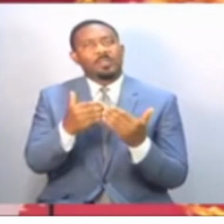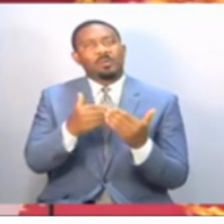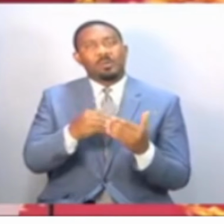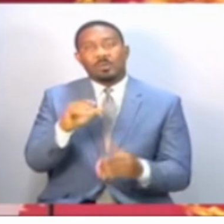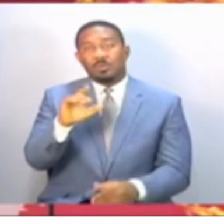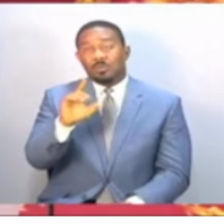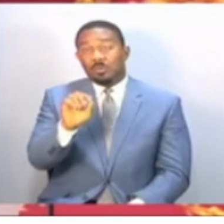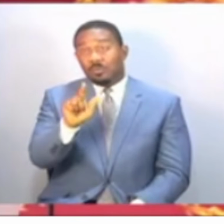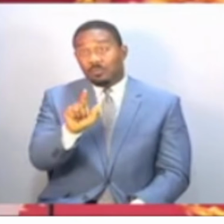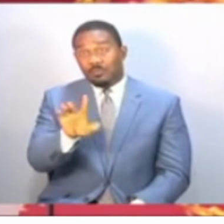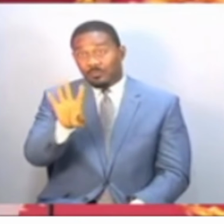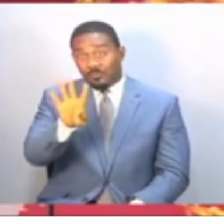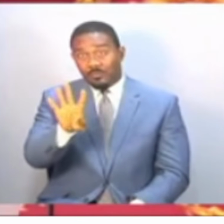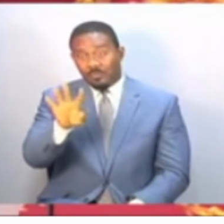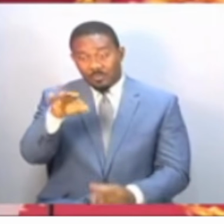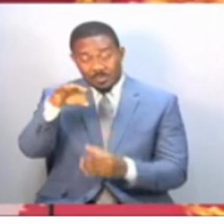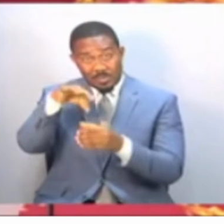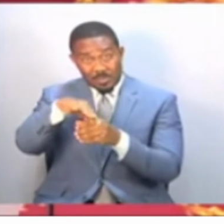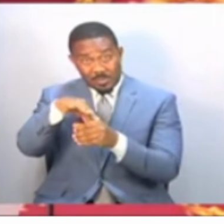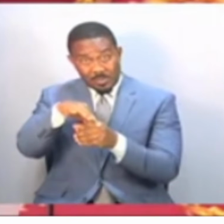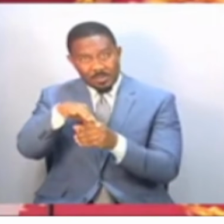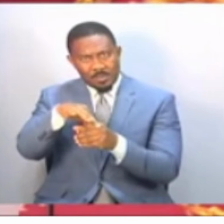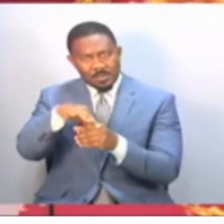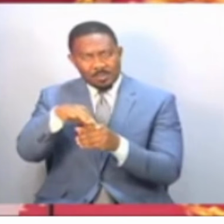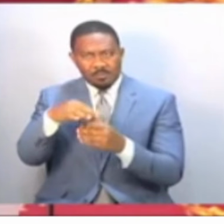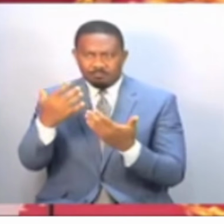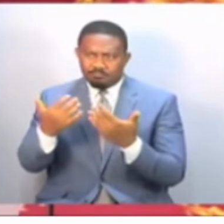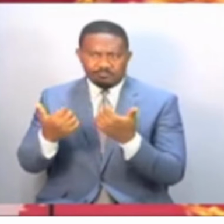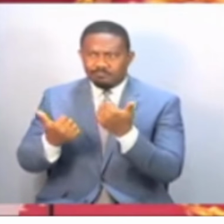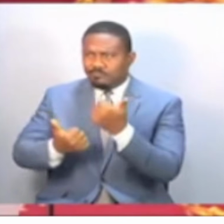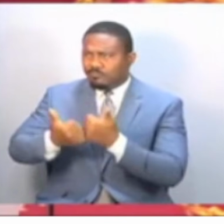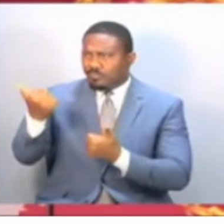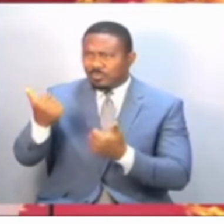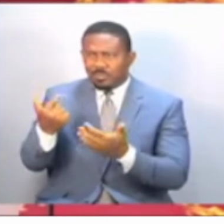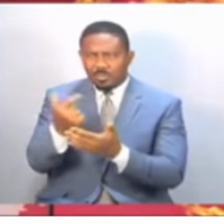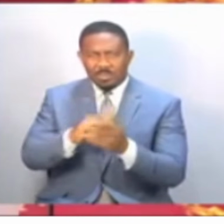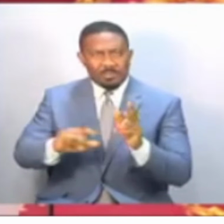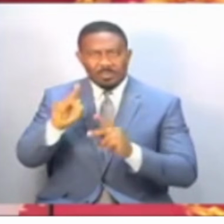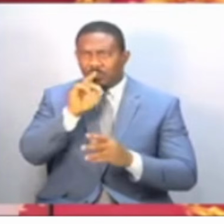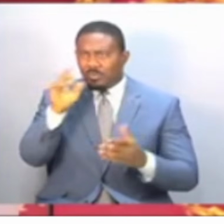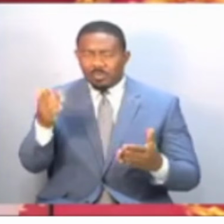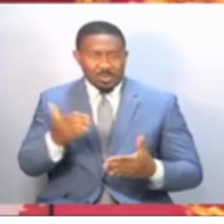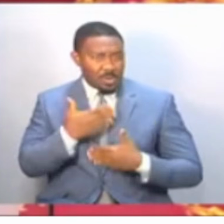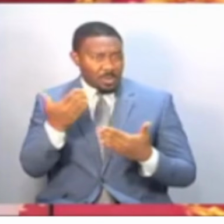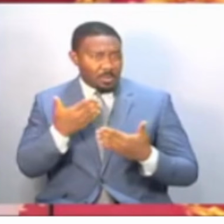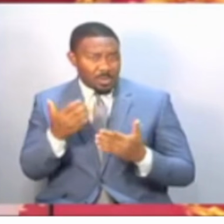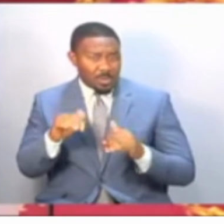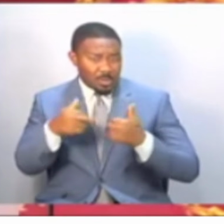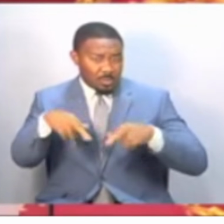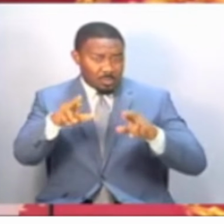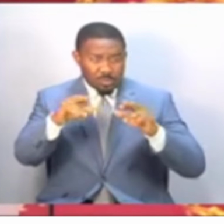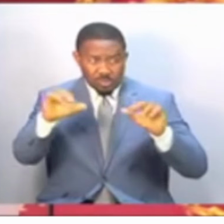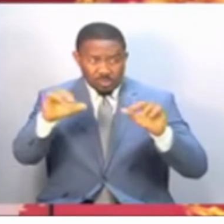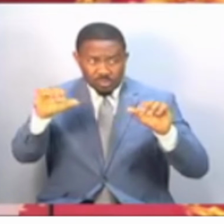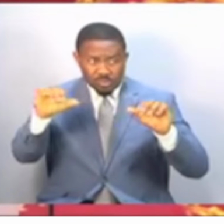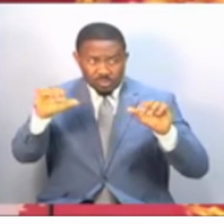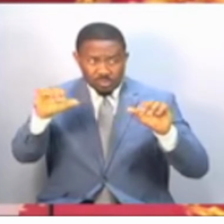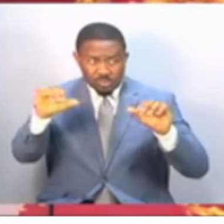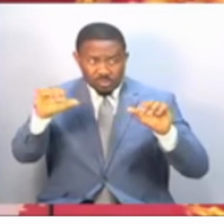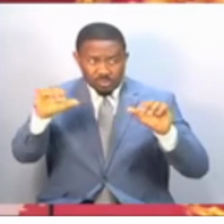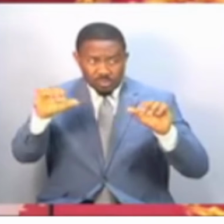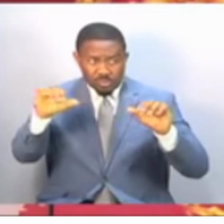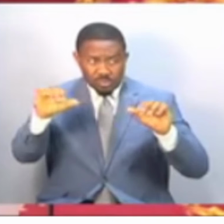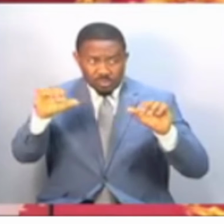election, it was clear that majority of Ghanaians were not happy with the deplorable and dangerous nature of